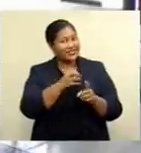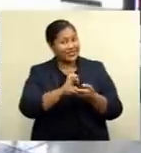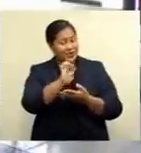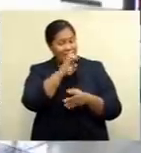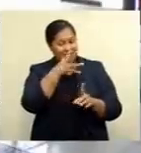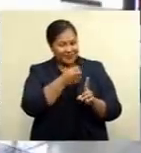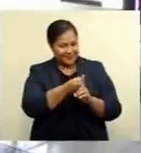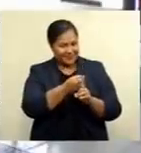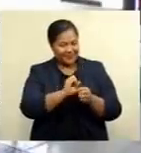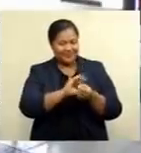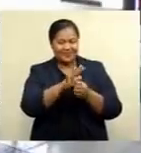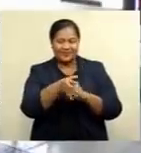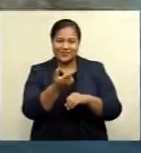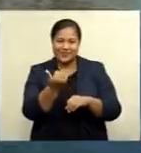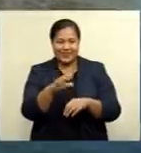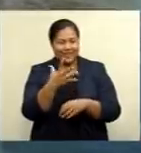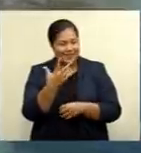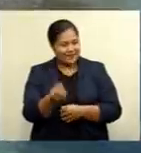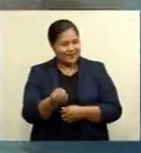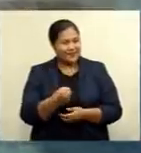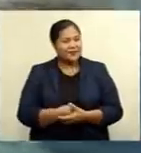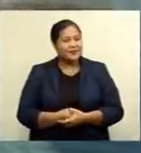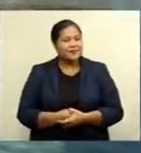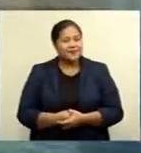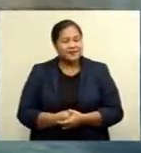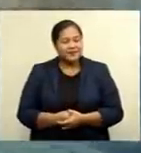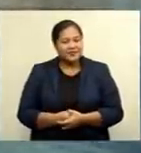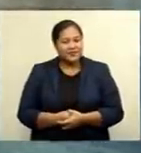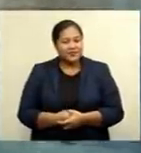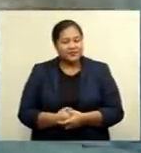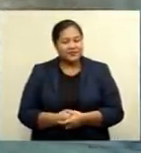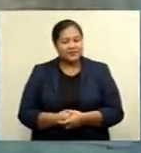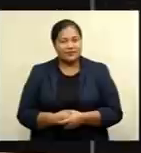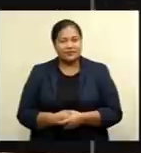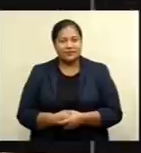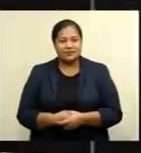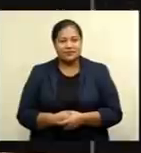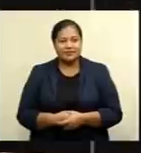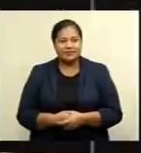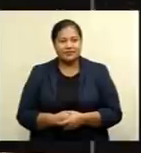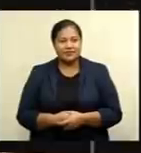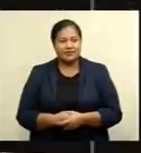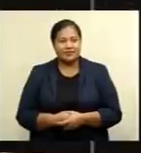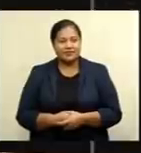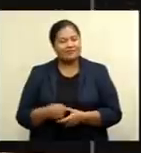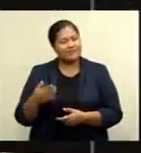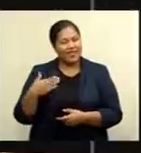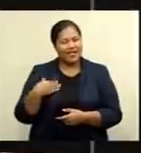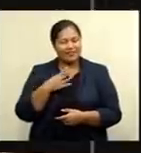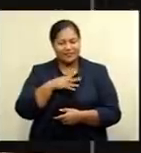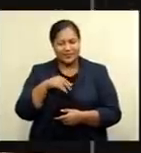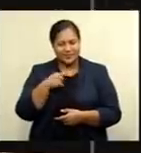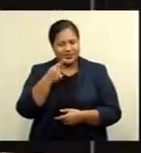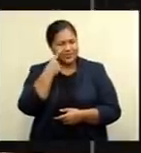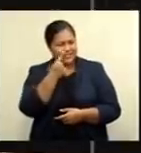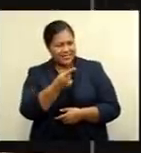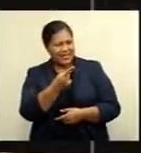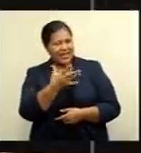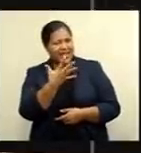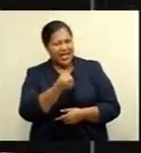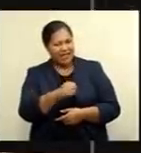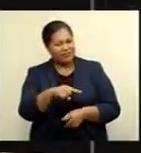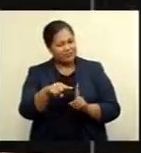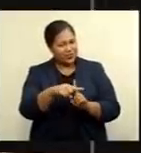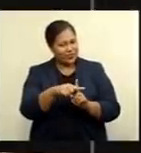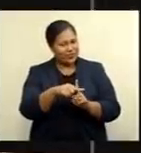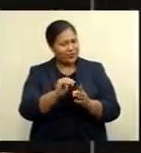the COVID-19 pandemic. Christiana Uluwai, FBC News. The Health Ministry has noted a significant